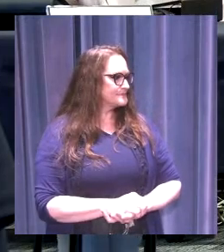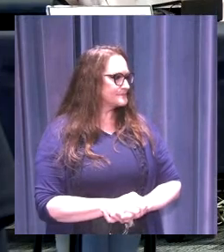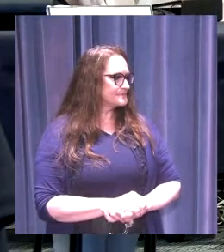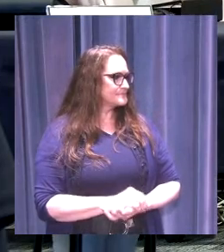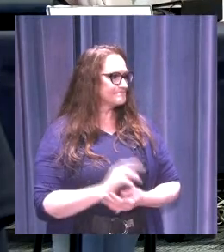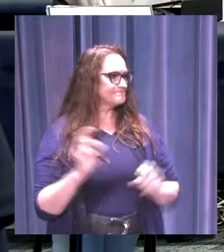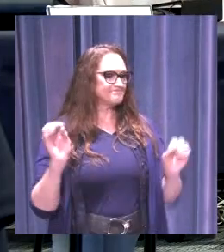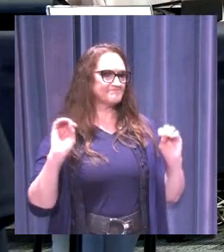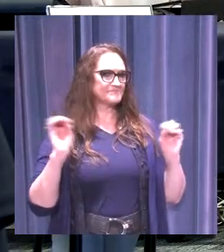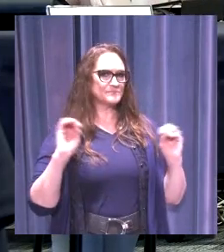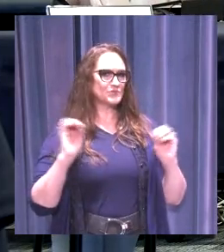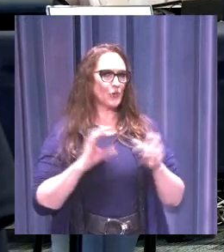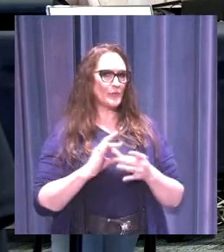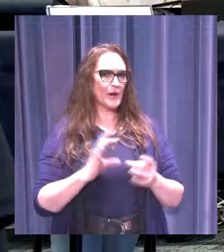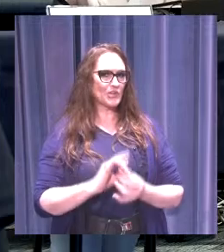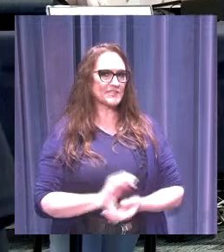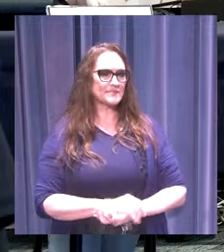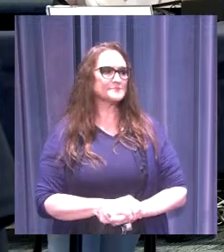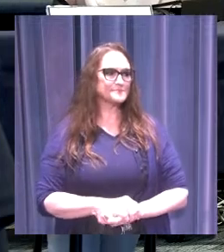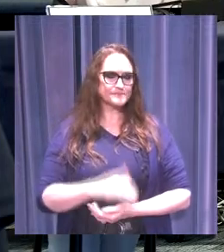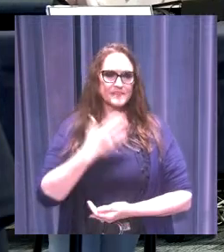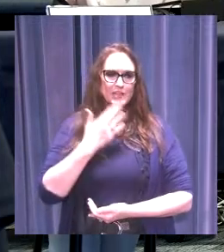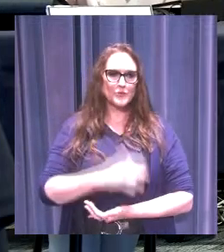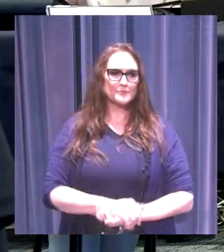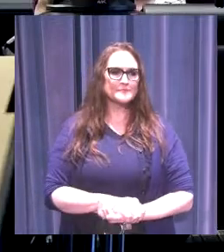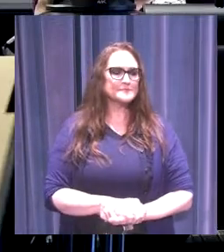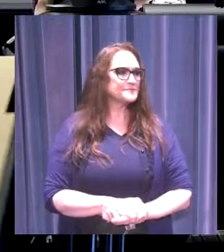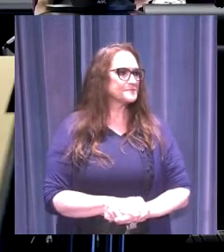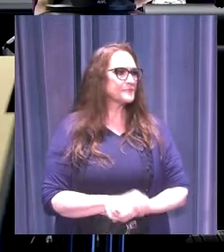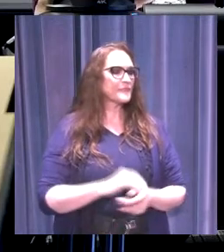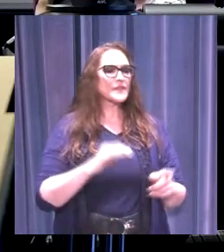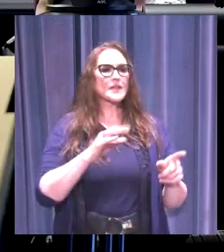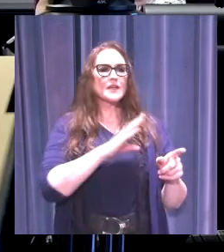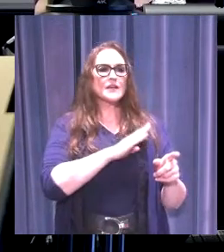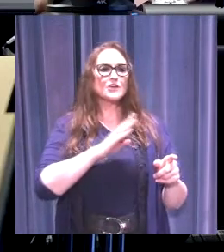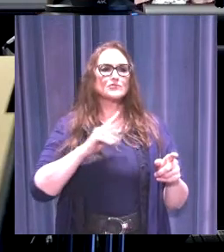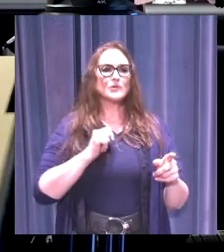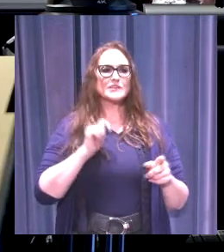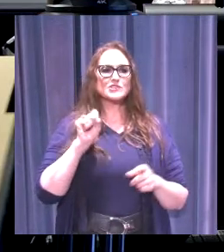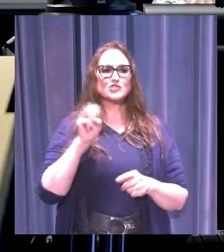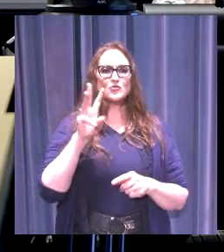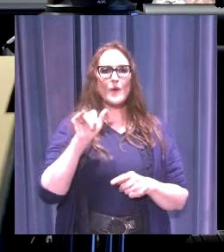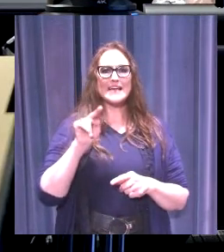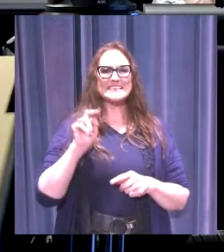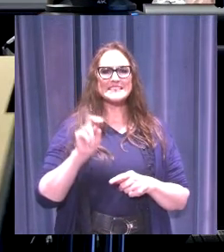No, I don't have any remarks. Thank you. Trustee Swanson?